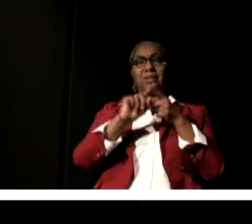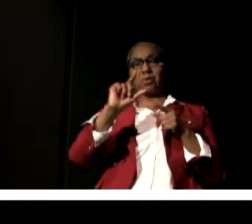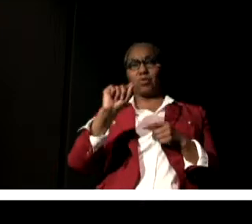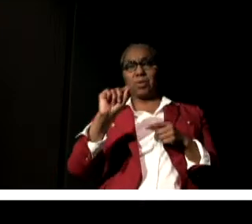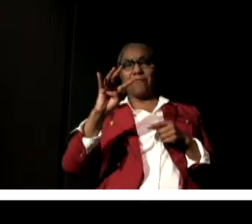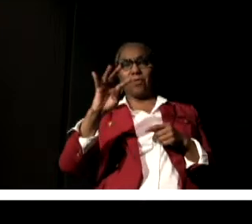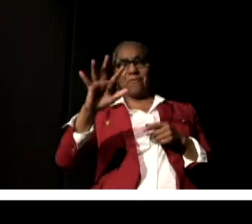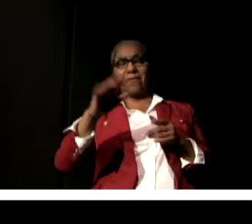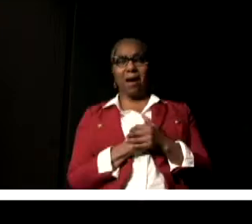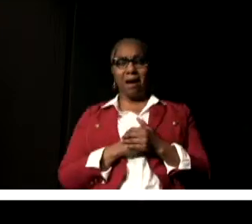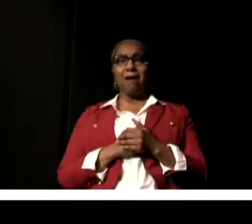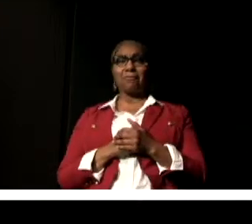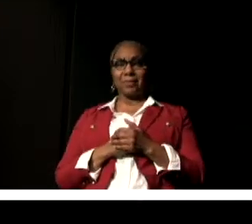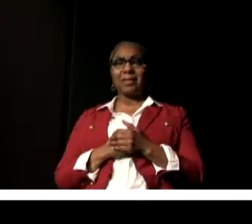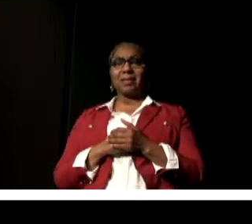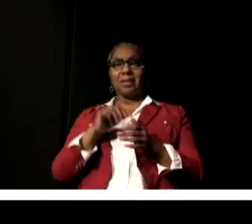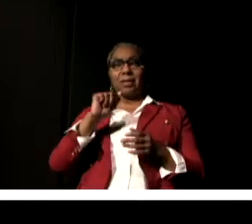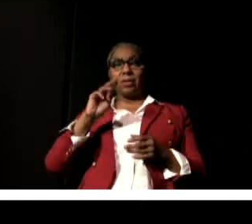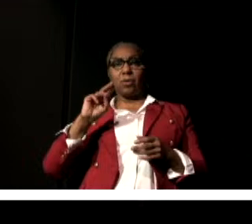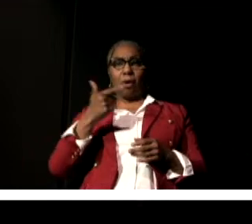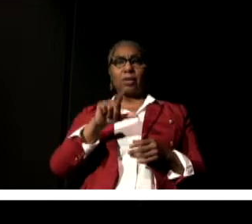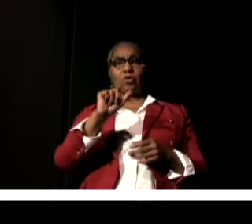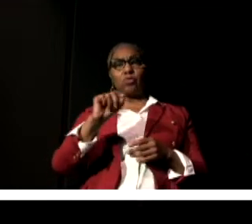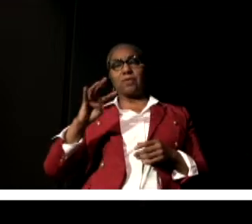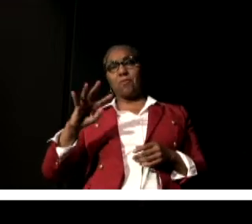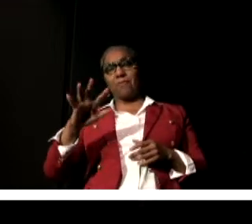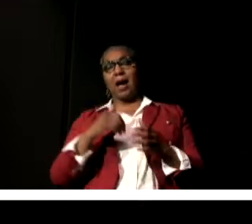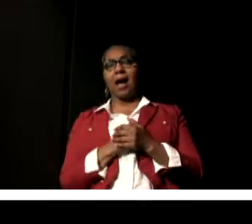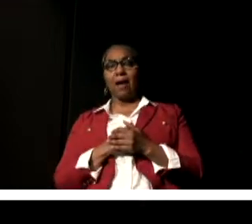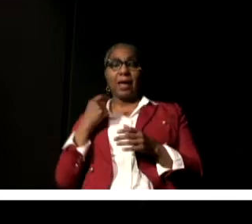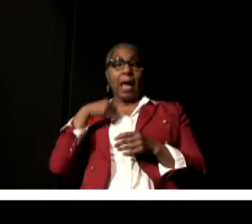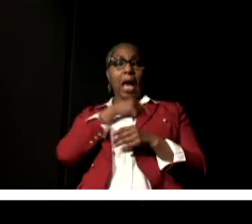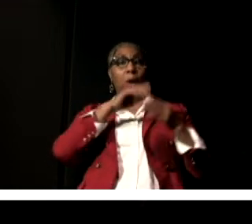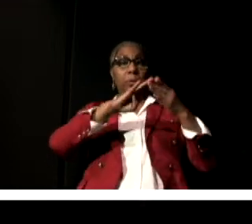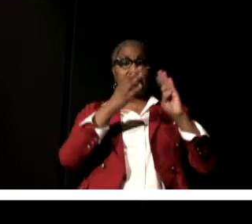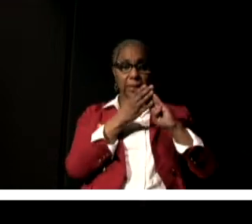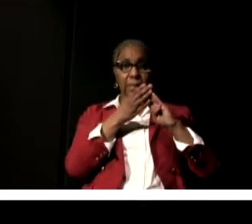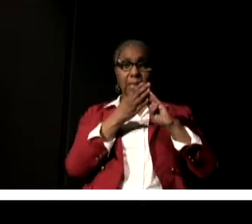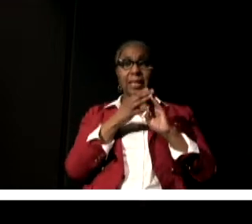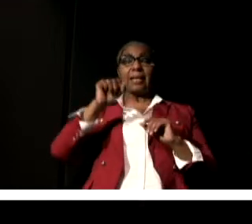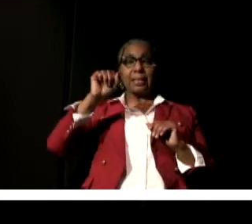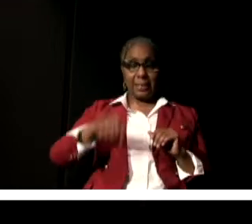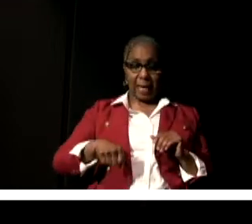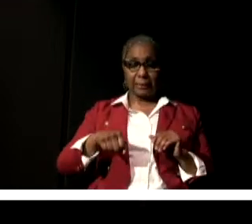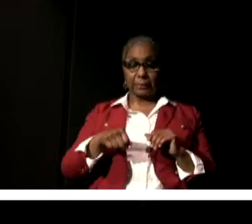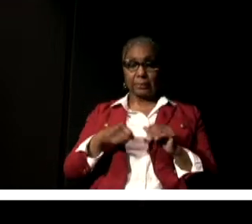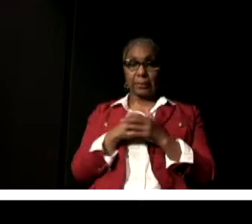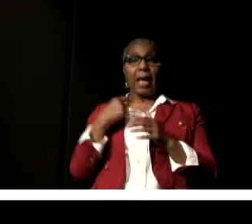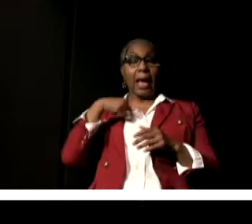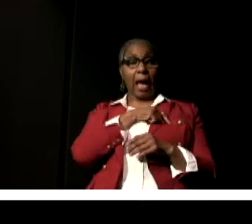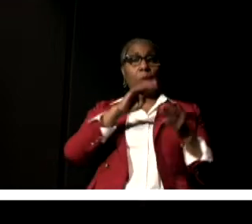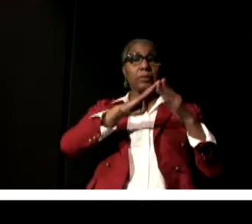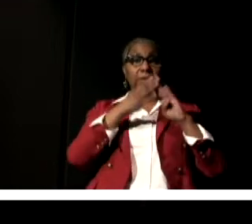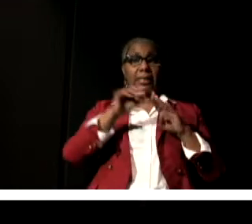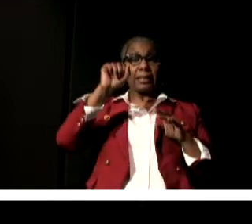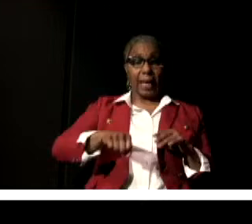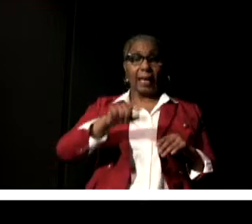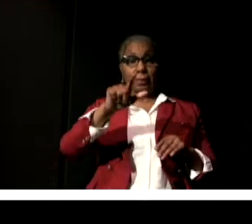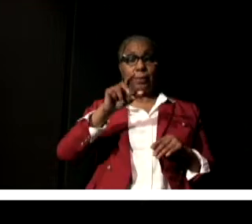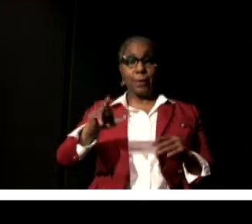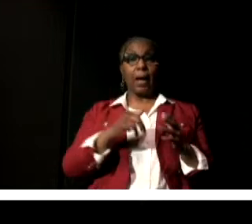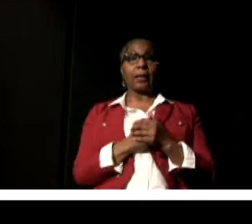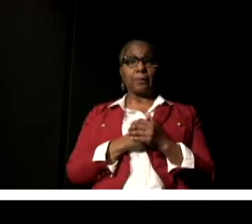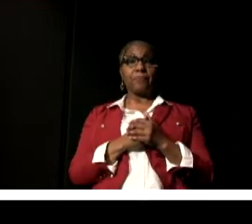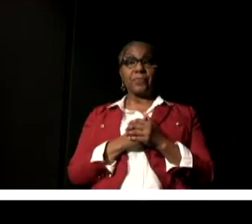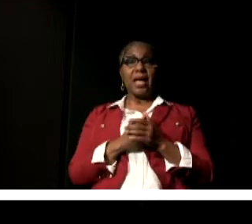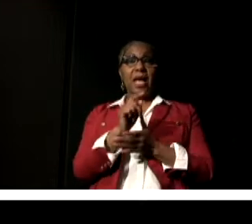2045, August 2045. Our city, and yes, when I'm about to say this, our city, yes, Little Rock,